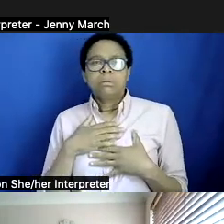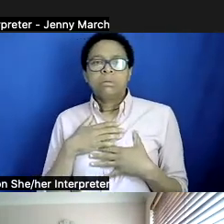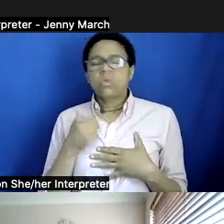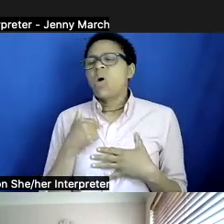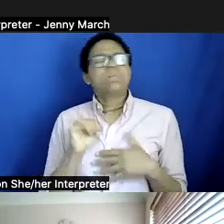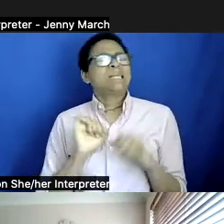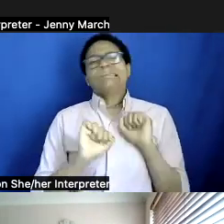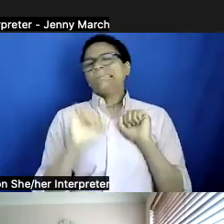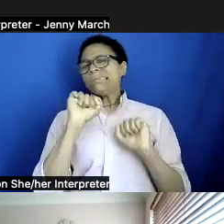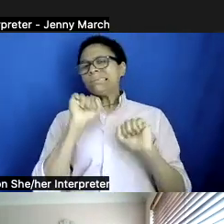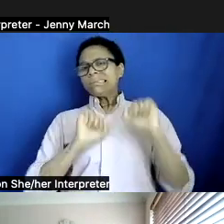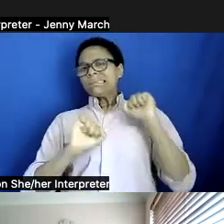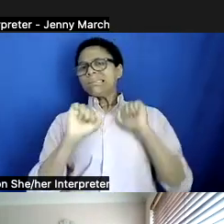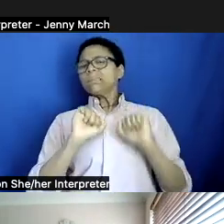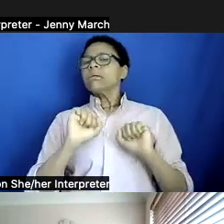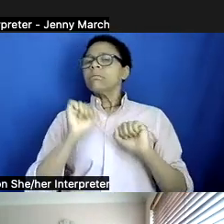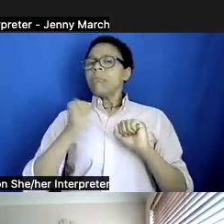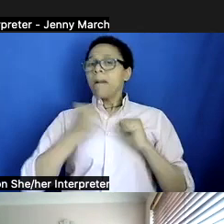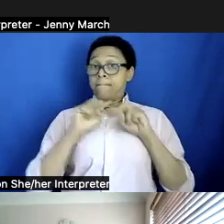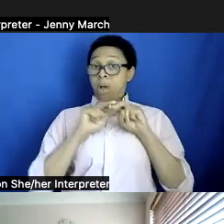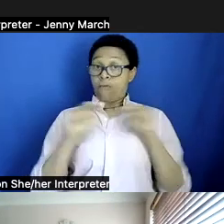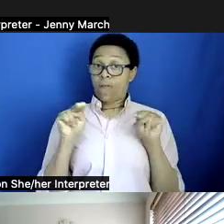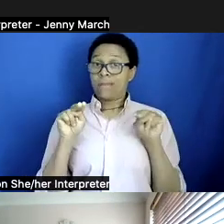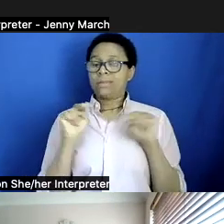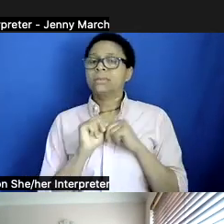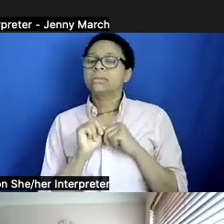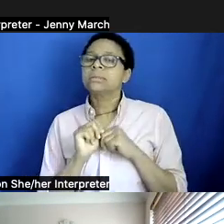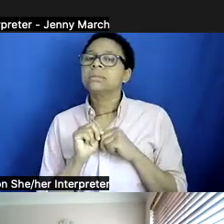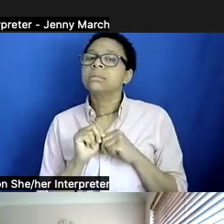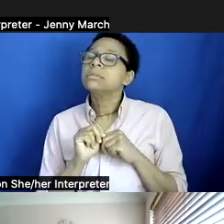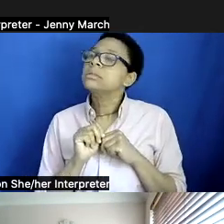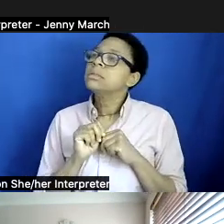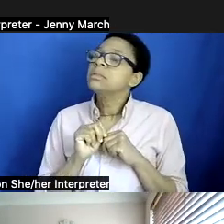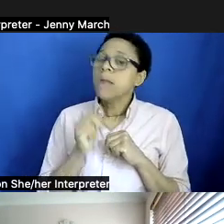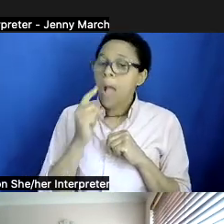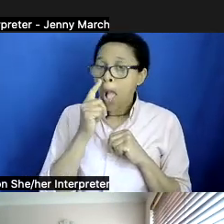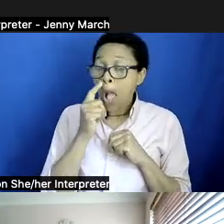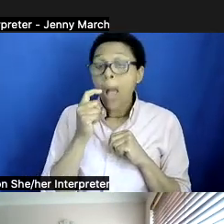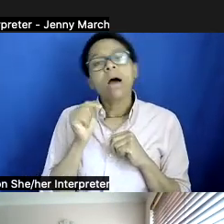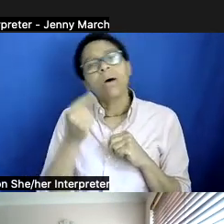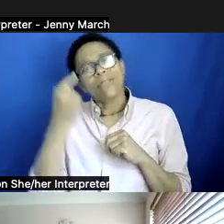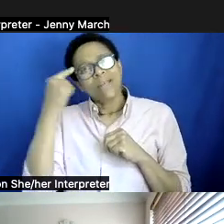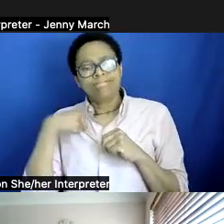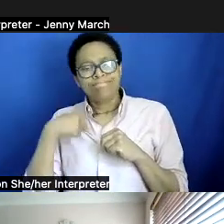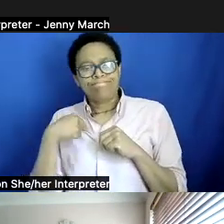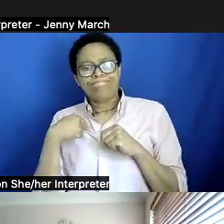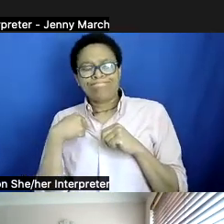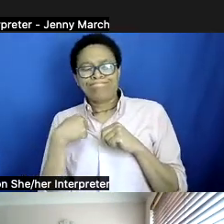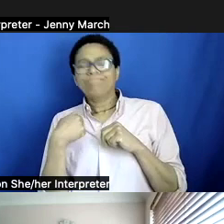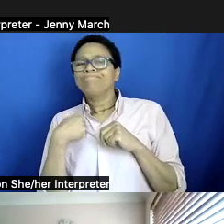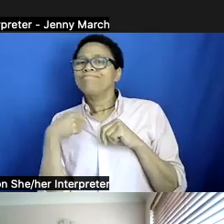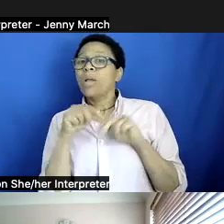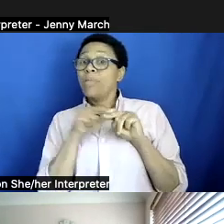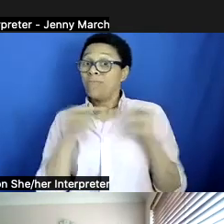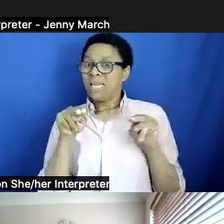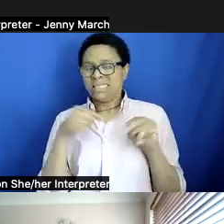retreating back to my flat, which I often consider as my place of sickness, whereas Angus